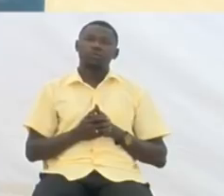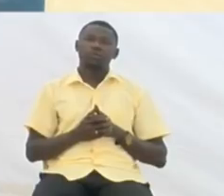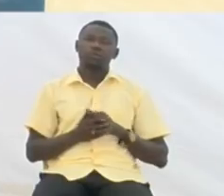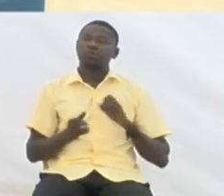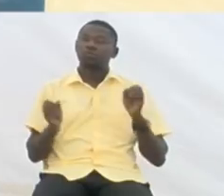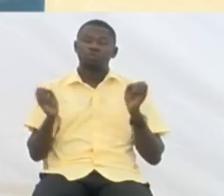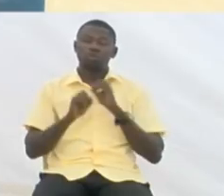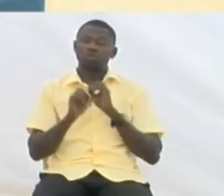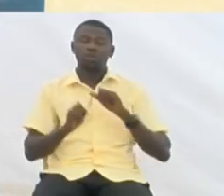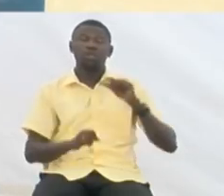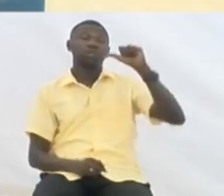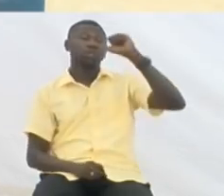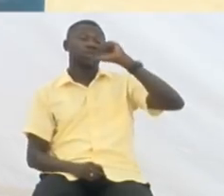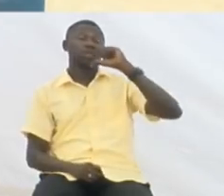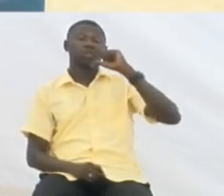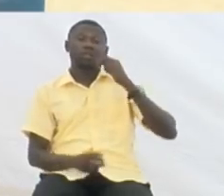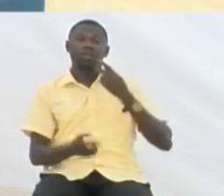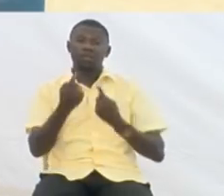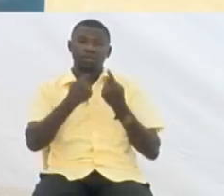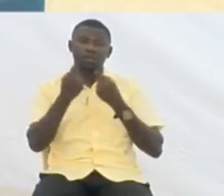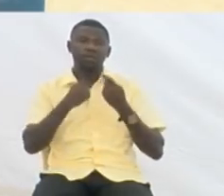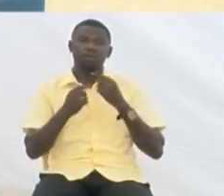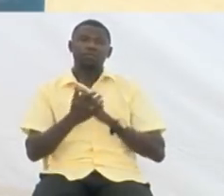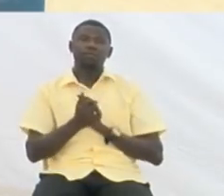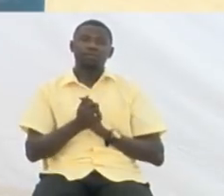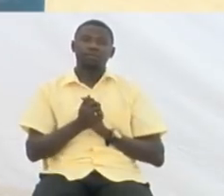happen. We did not drink the concoction